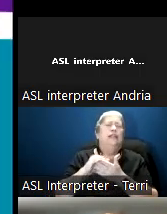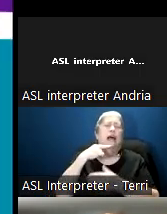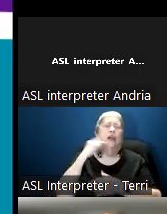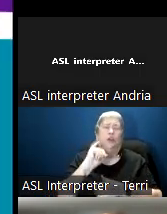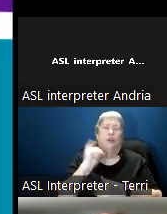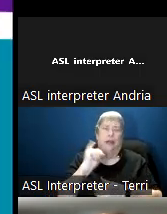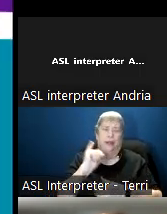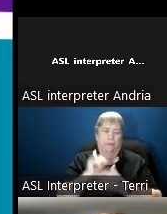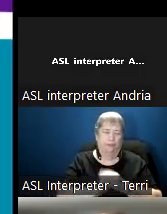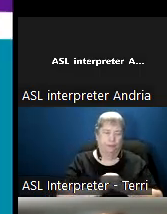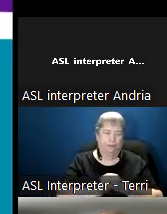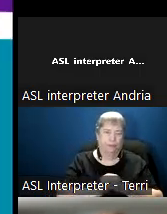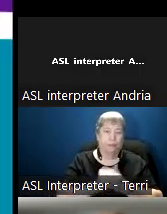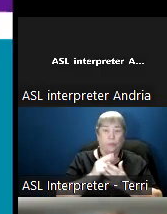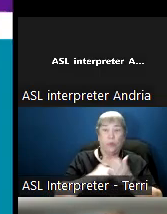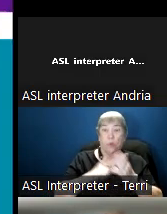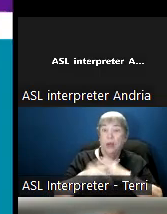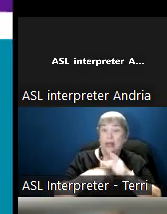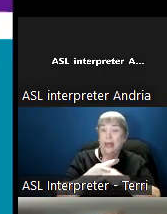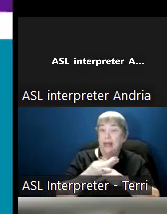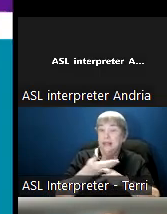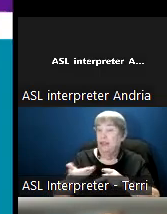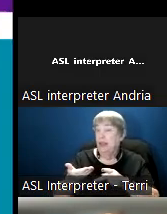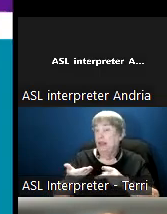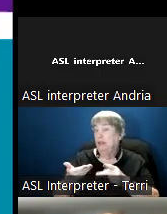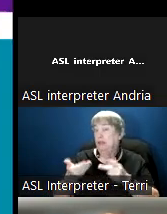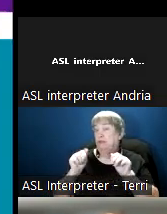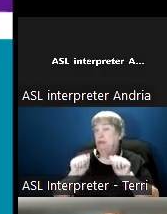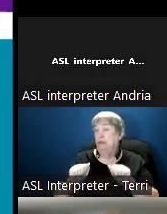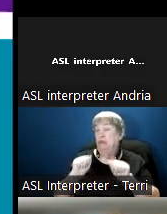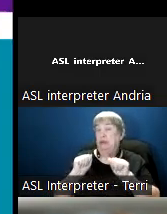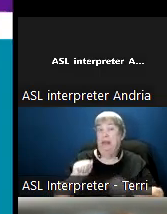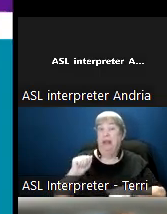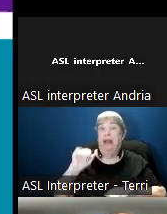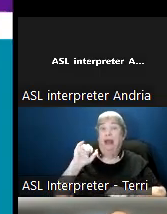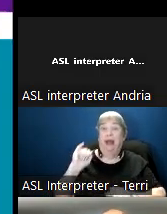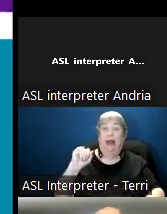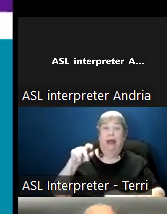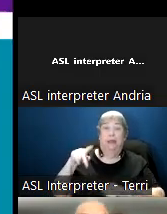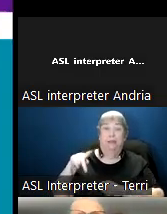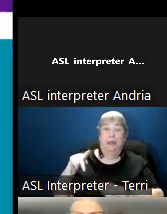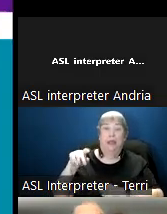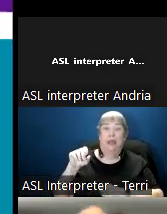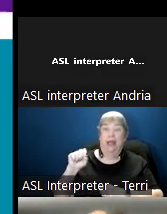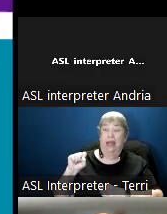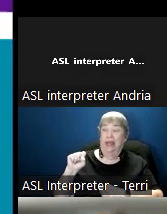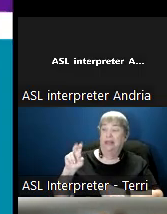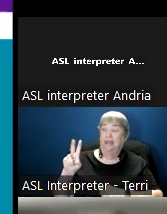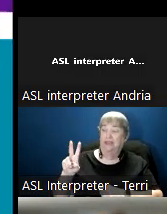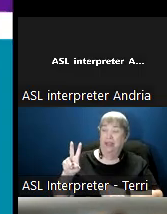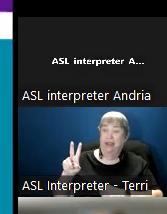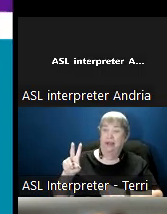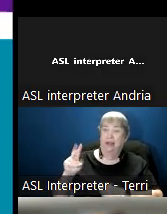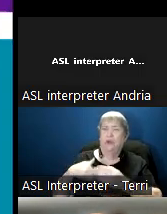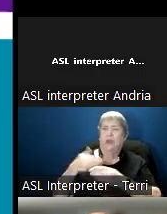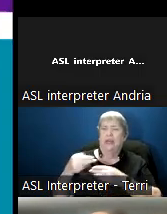violence? What kinds of things might constitute IPSV? Well, if we go to the next slide, you'll see that this is a wide range,